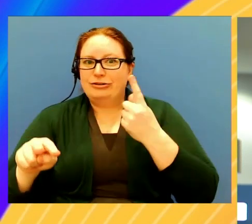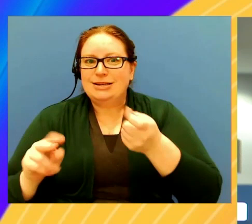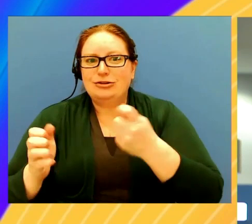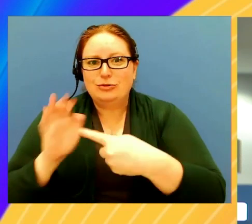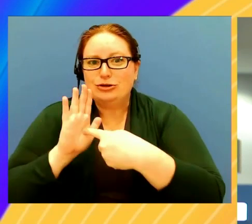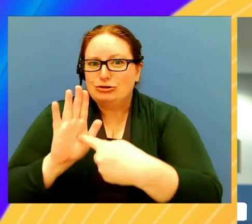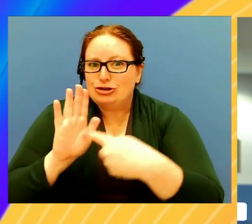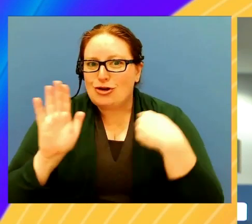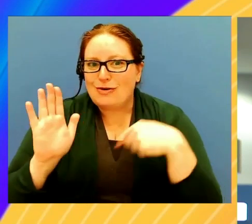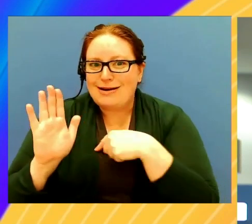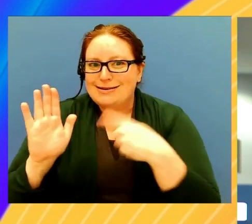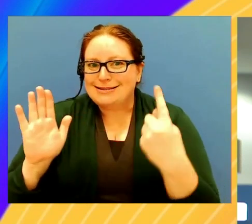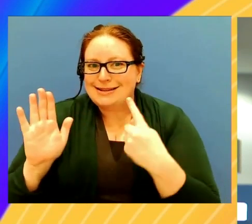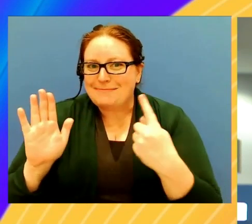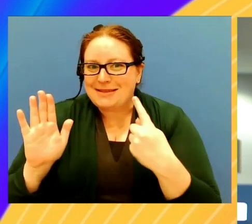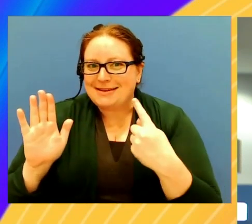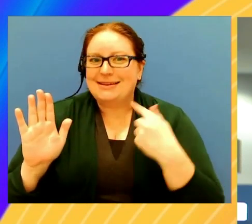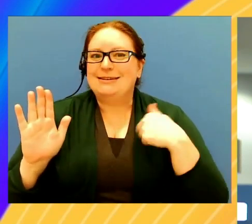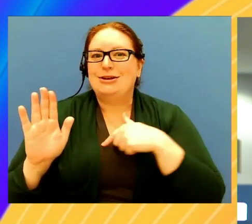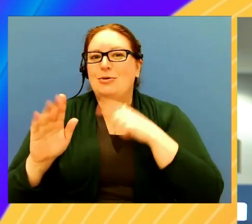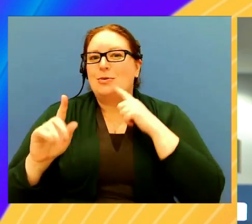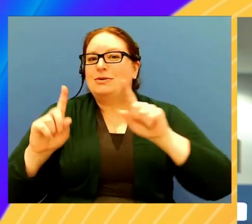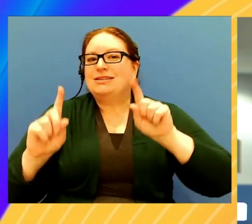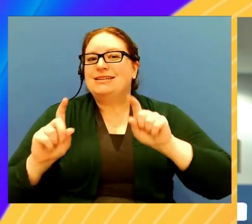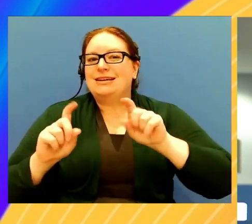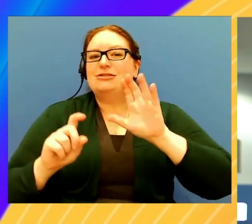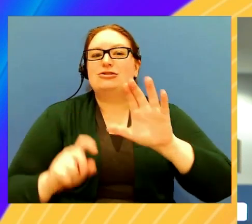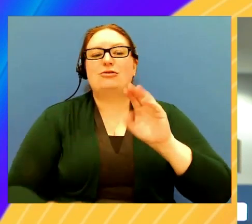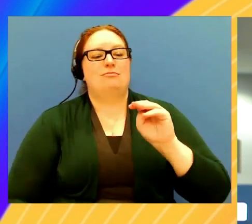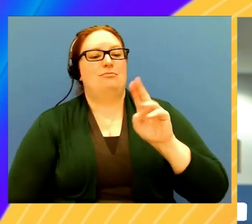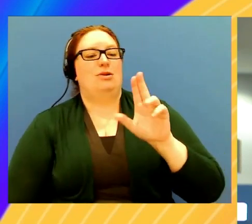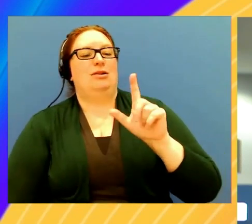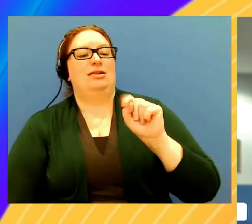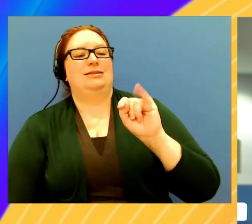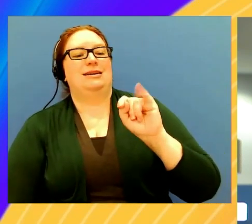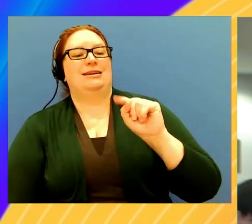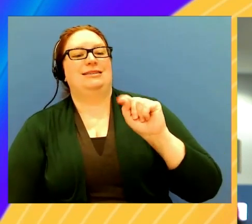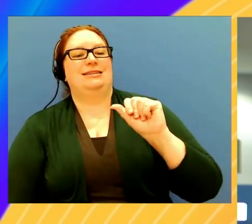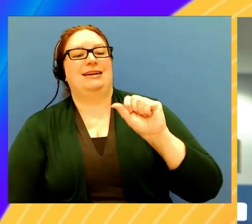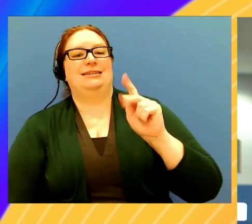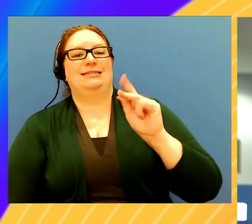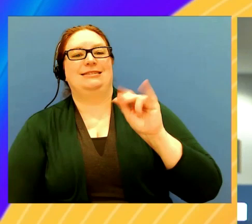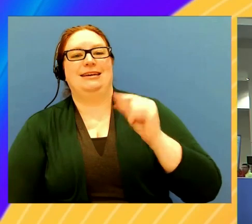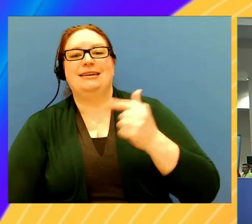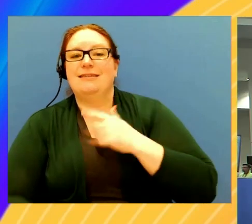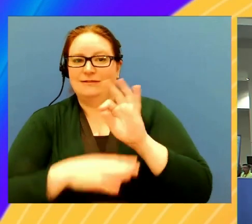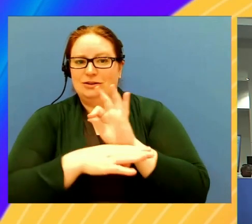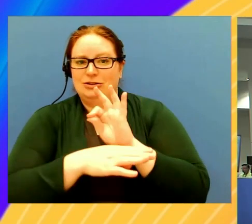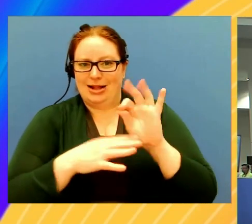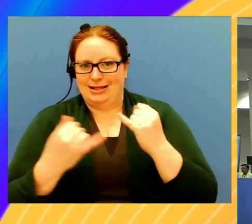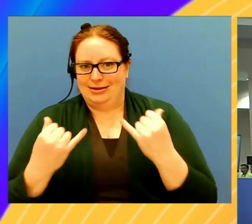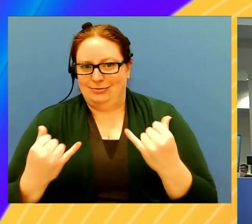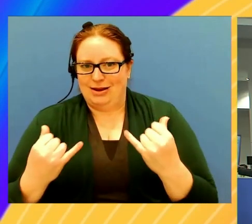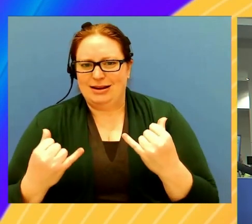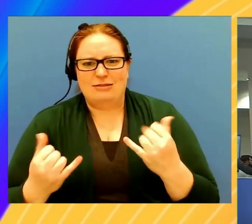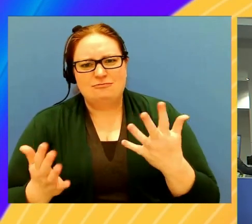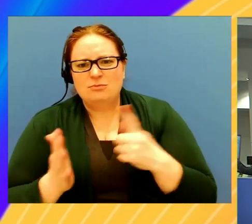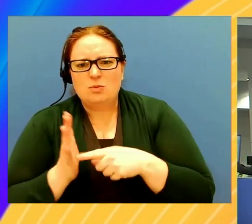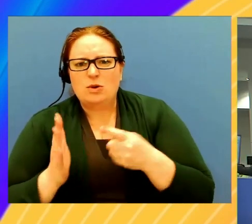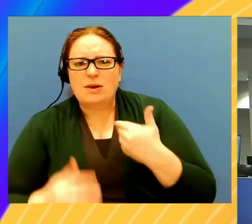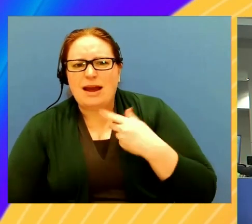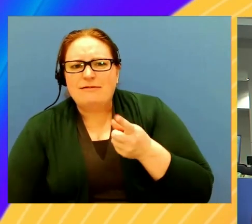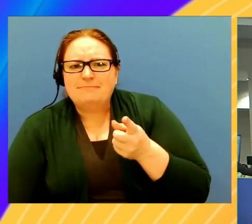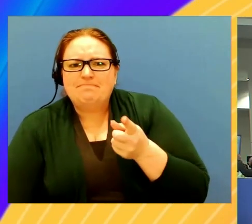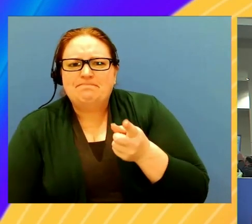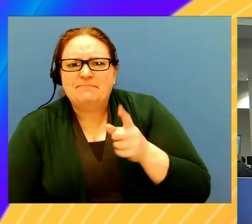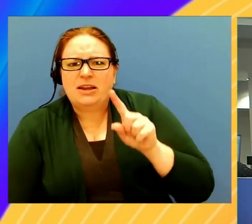visually as well. Sure, yeah. So we're going to test your multitasking functionalities here. So what do we have here on our screen right